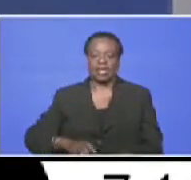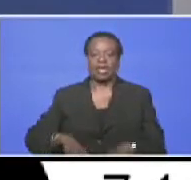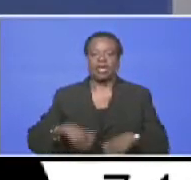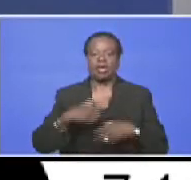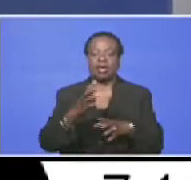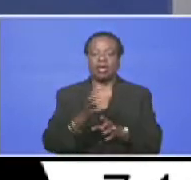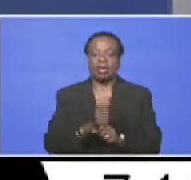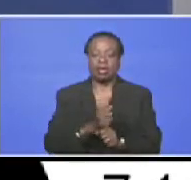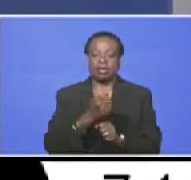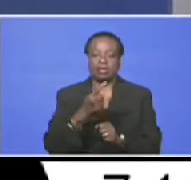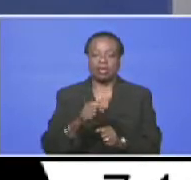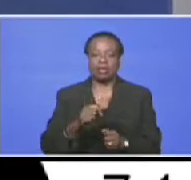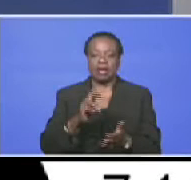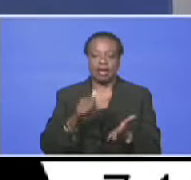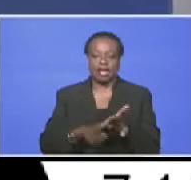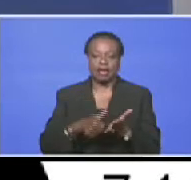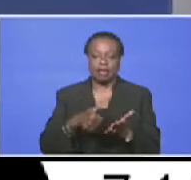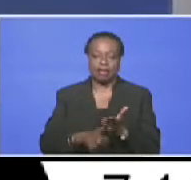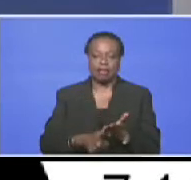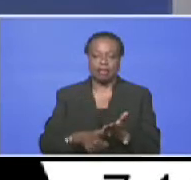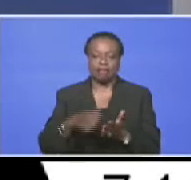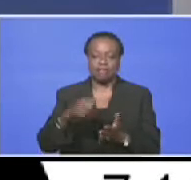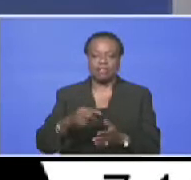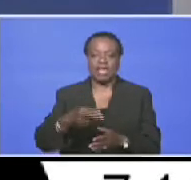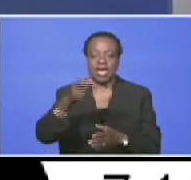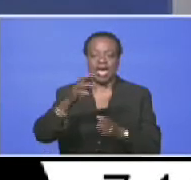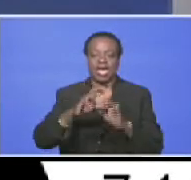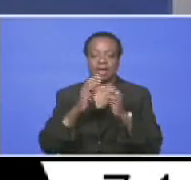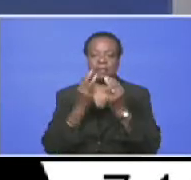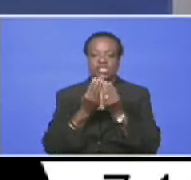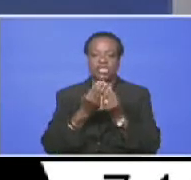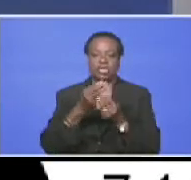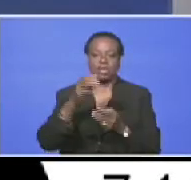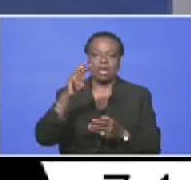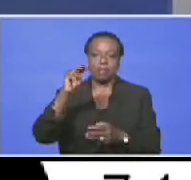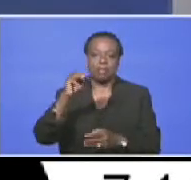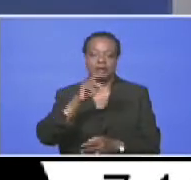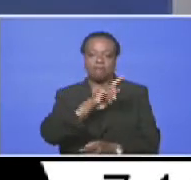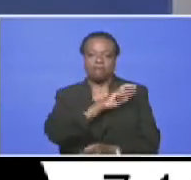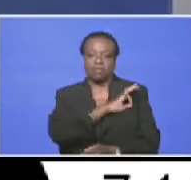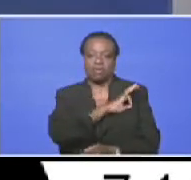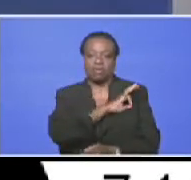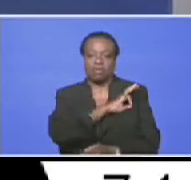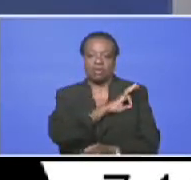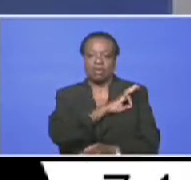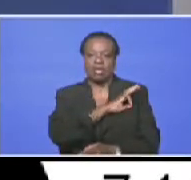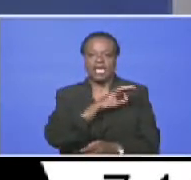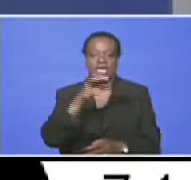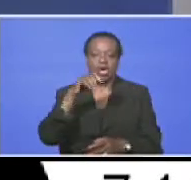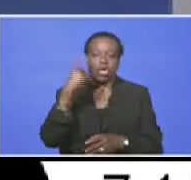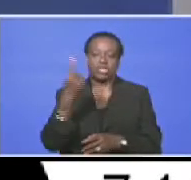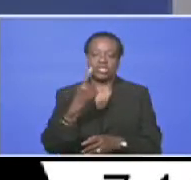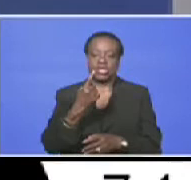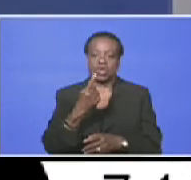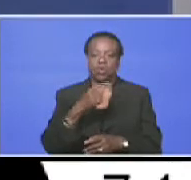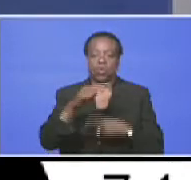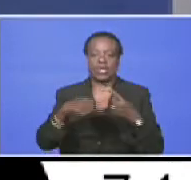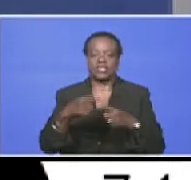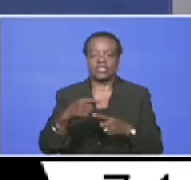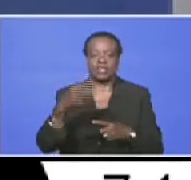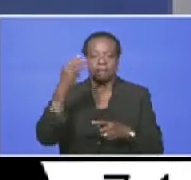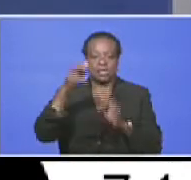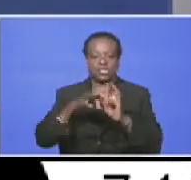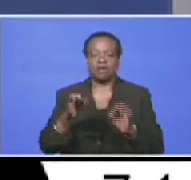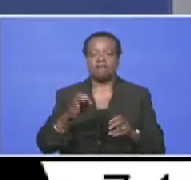Republic of Zambia at Government House. High Commissioner Mafula paid a courtesy call to the Minister of Foreign Affairs, the Honorable Darren Henfield,